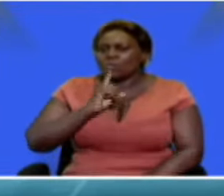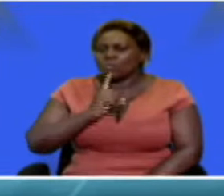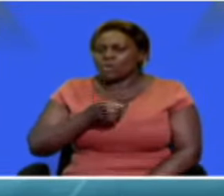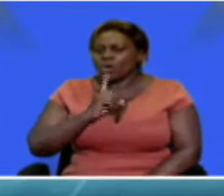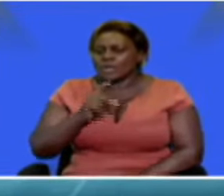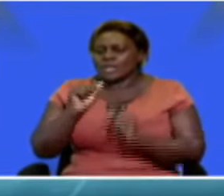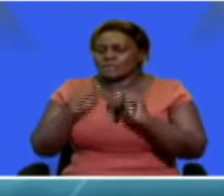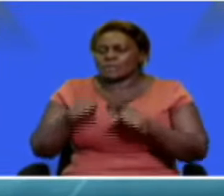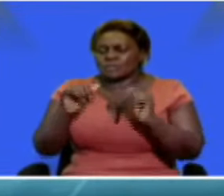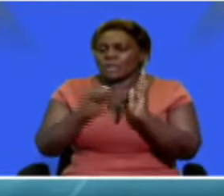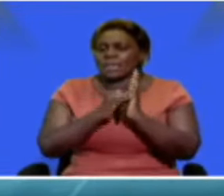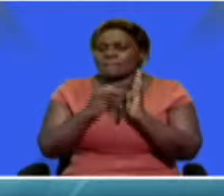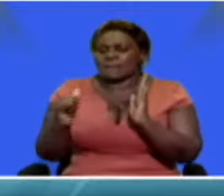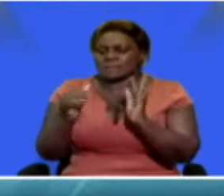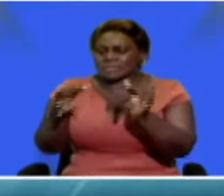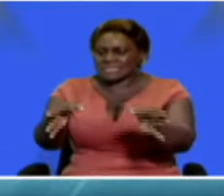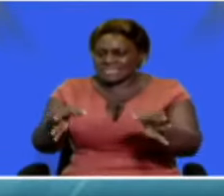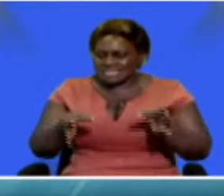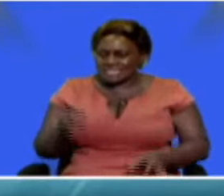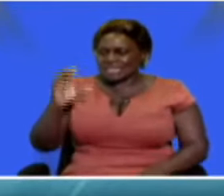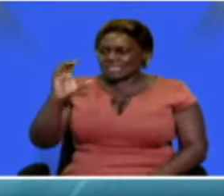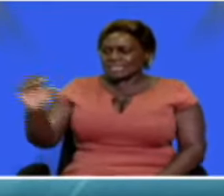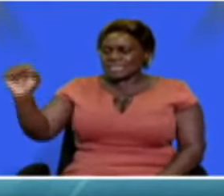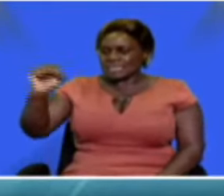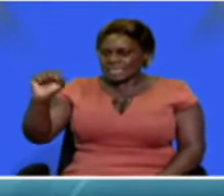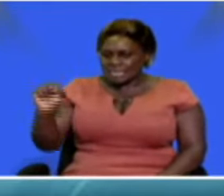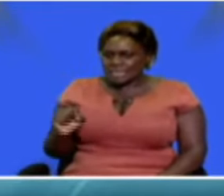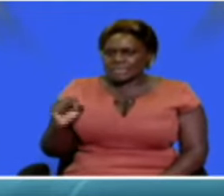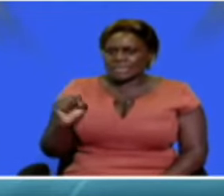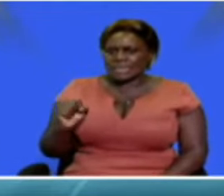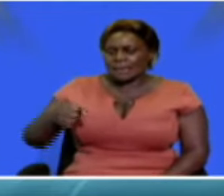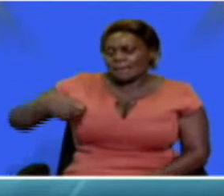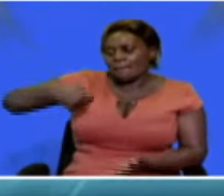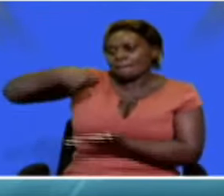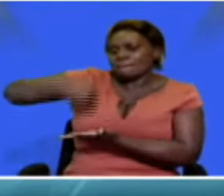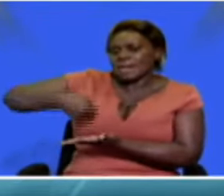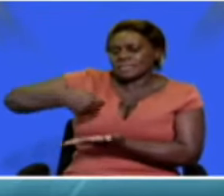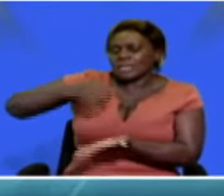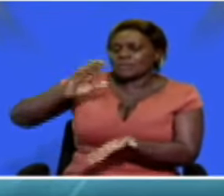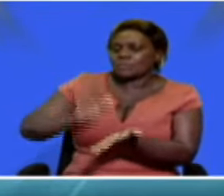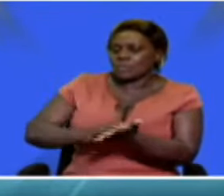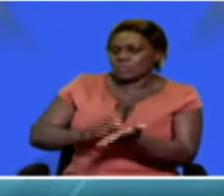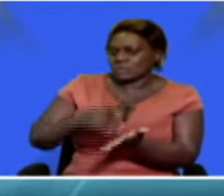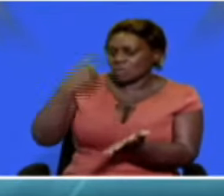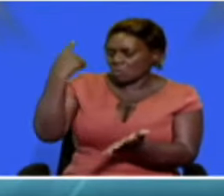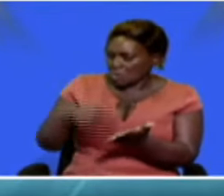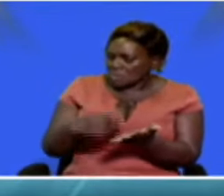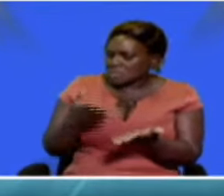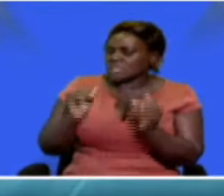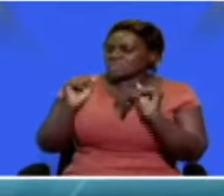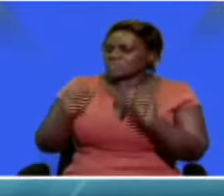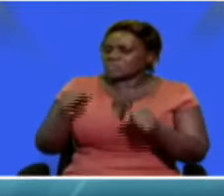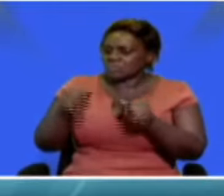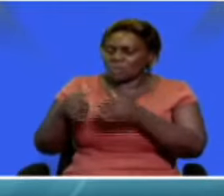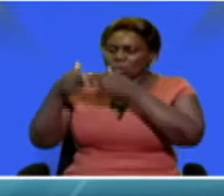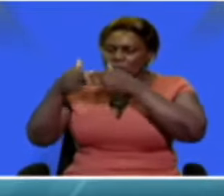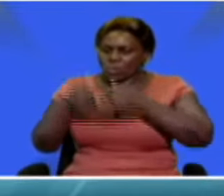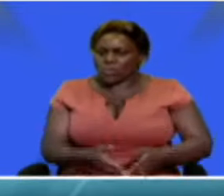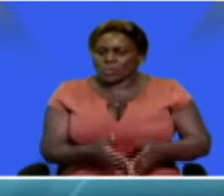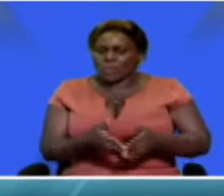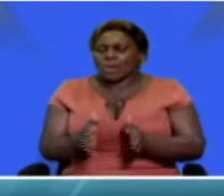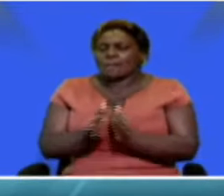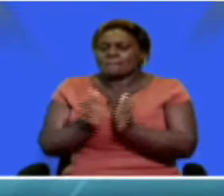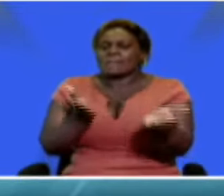the potential impact of Treasury Cabinet Secretary Njuguna Ndung'u's budget proposal, which they say could cripple essential